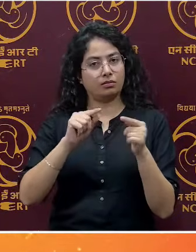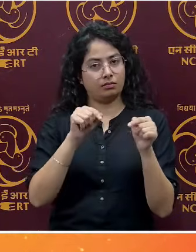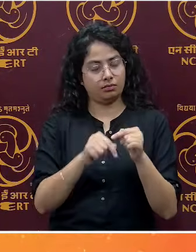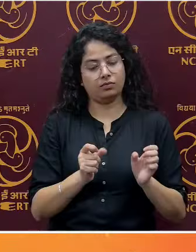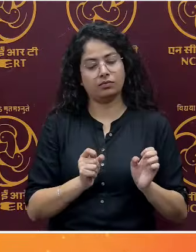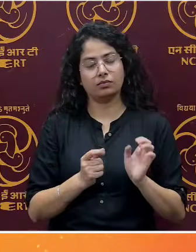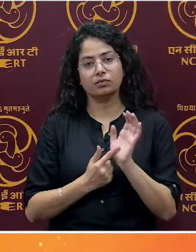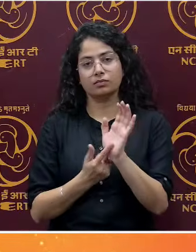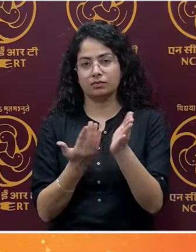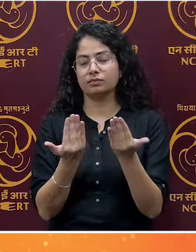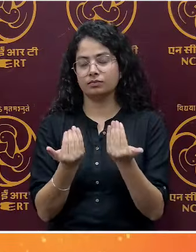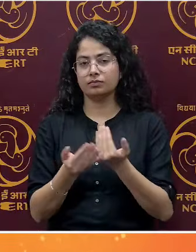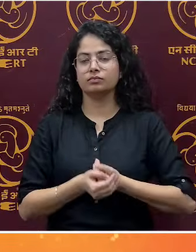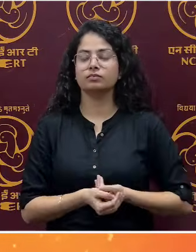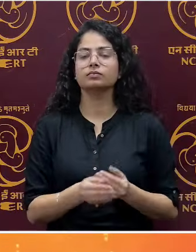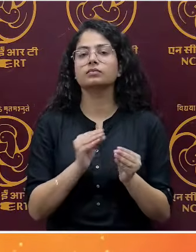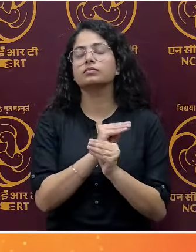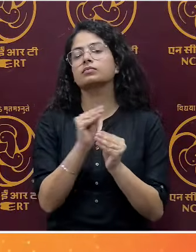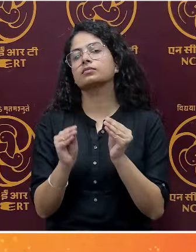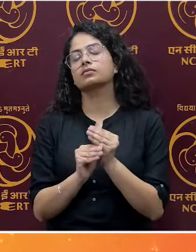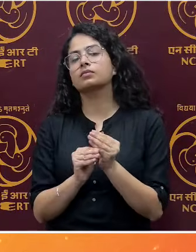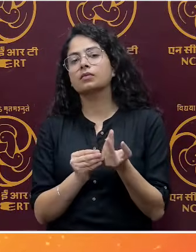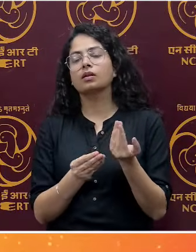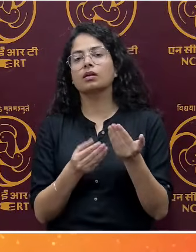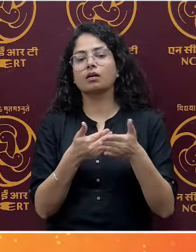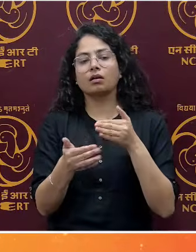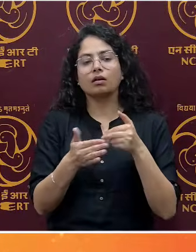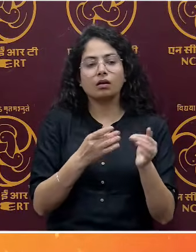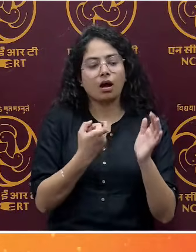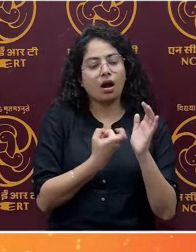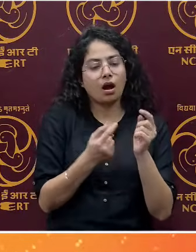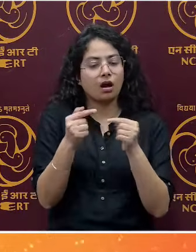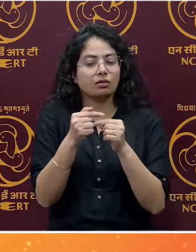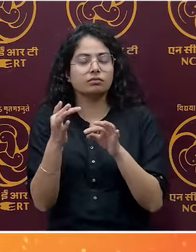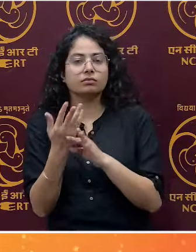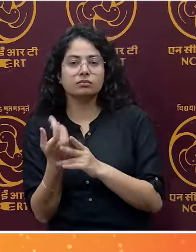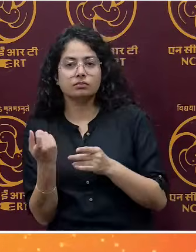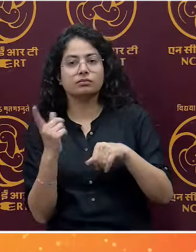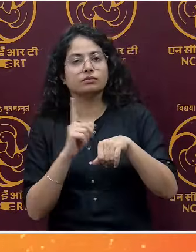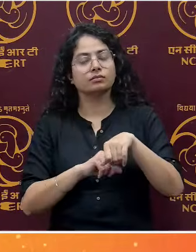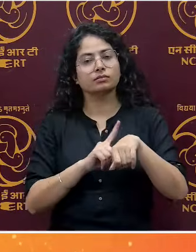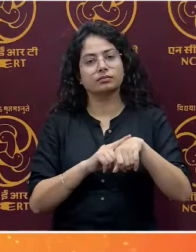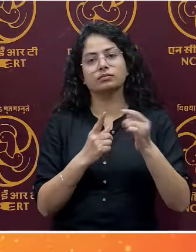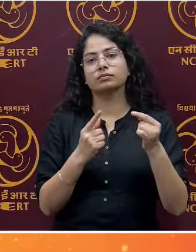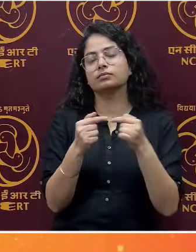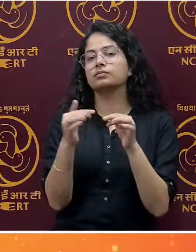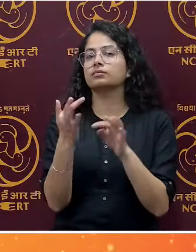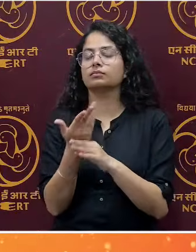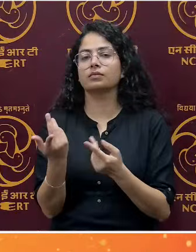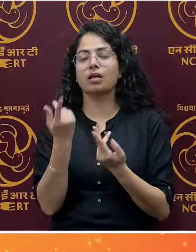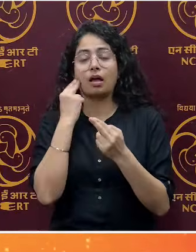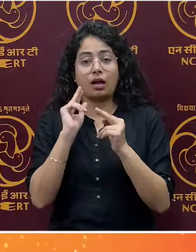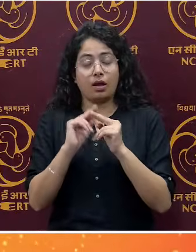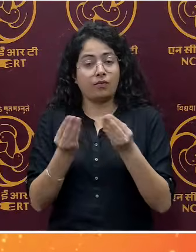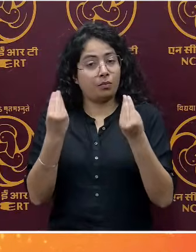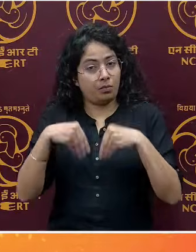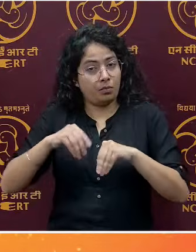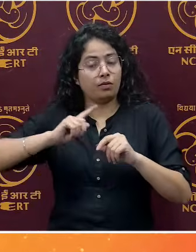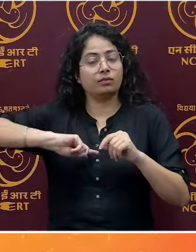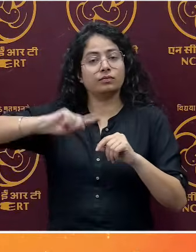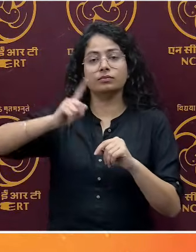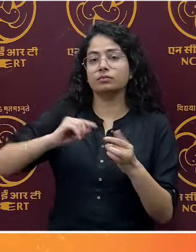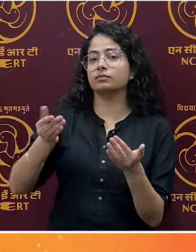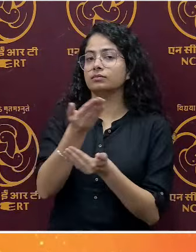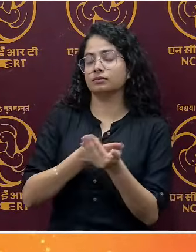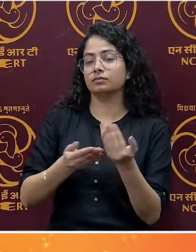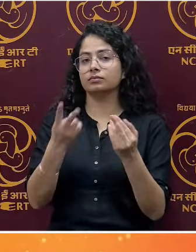and also that what symbol is meant for what. So if we are going to scroll down, you can also see that